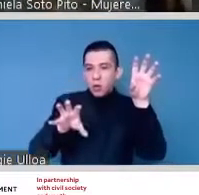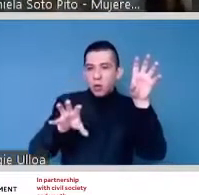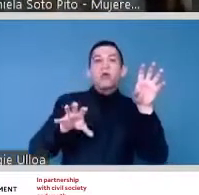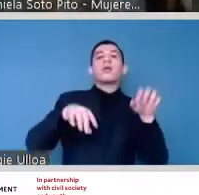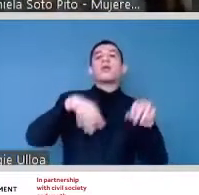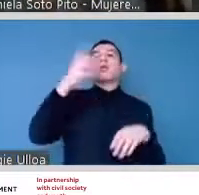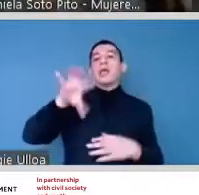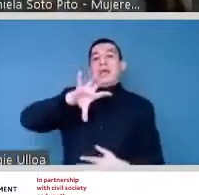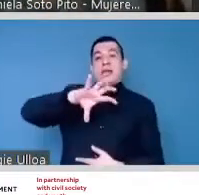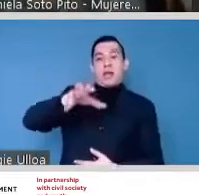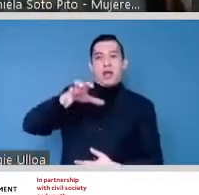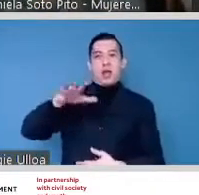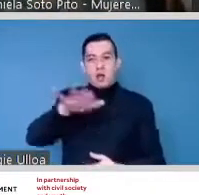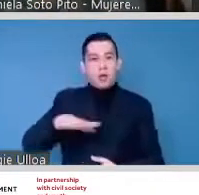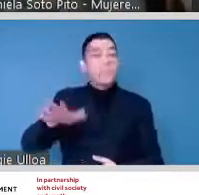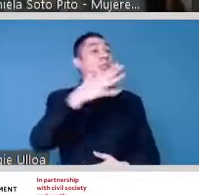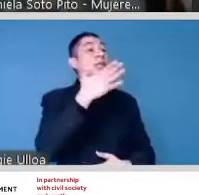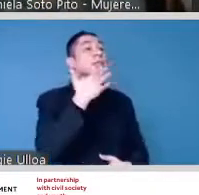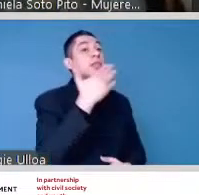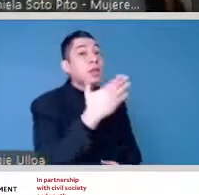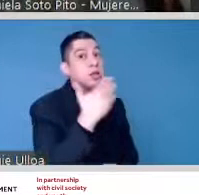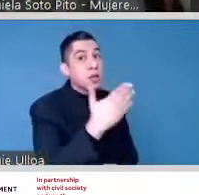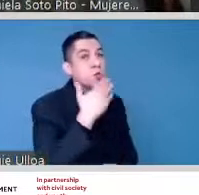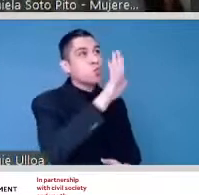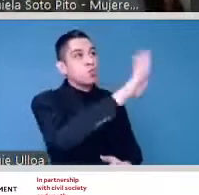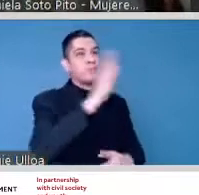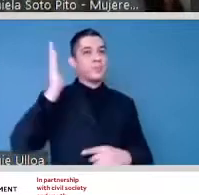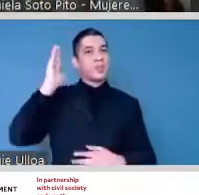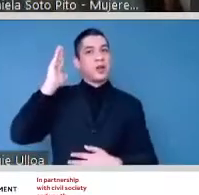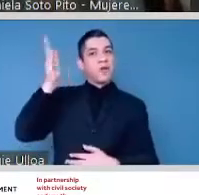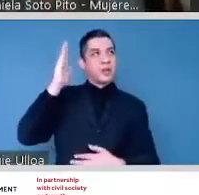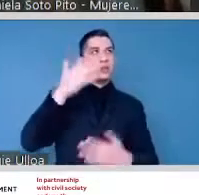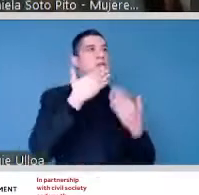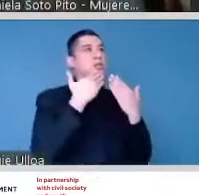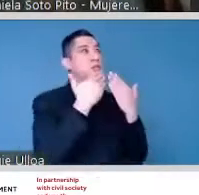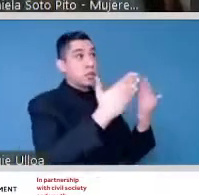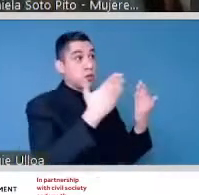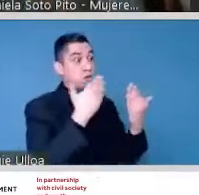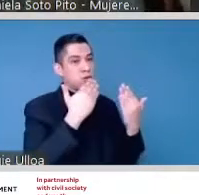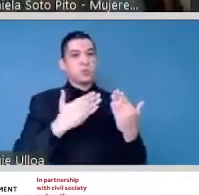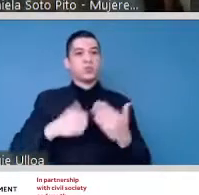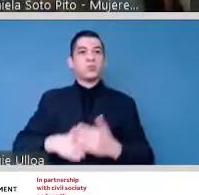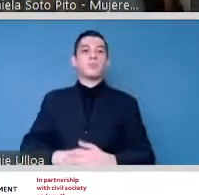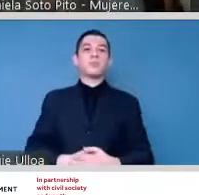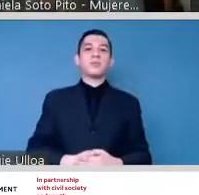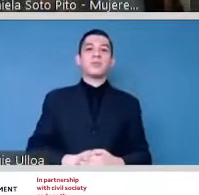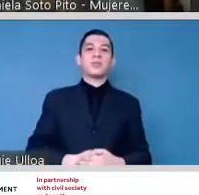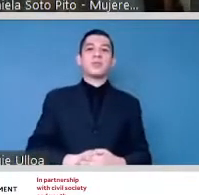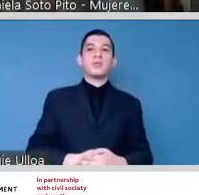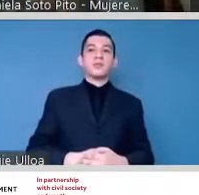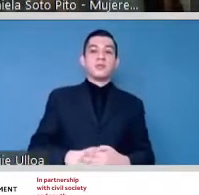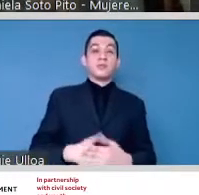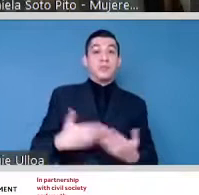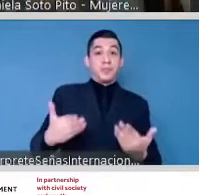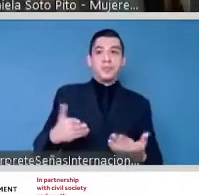the ECOWAS work on regional level. Ms. Jaqueline. Now, based on your leadership during the Canada's co-chair